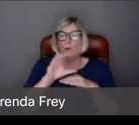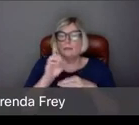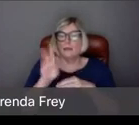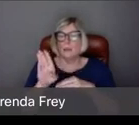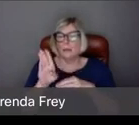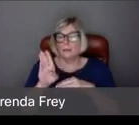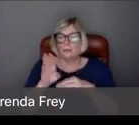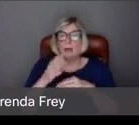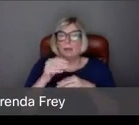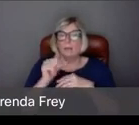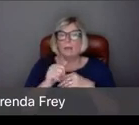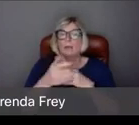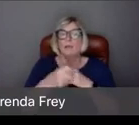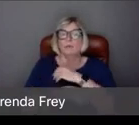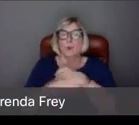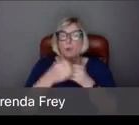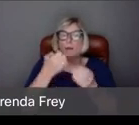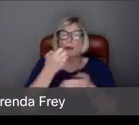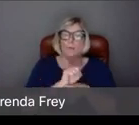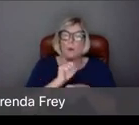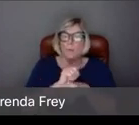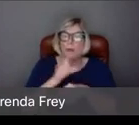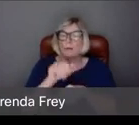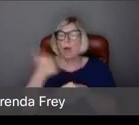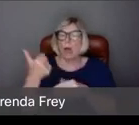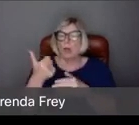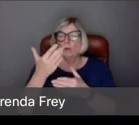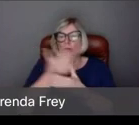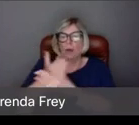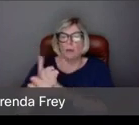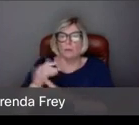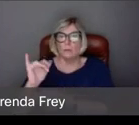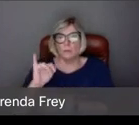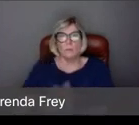get stolen employment and other records as well.